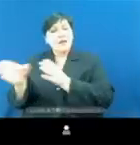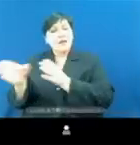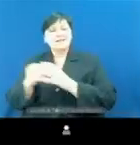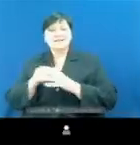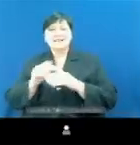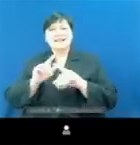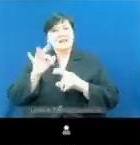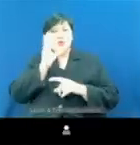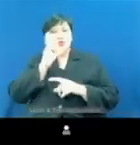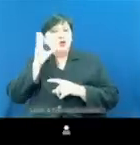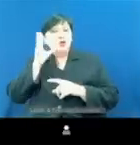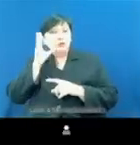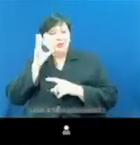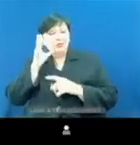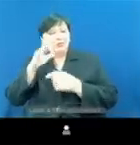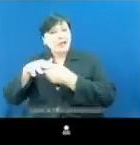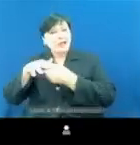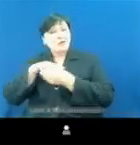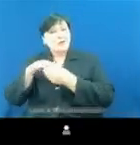area.